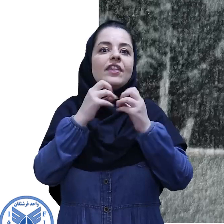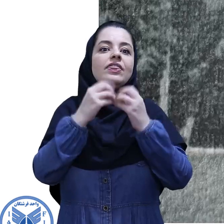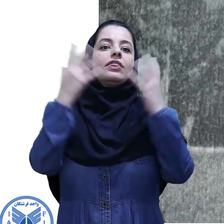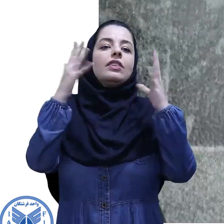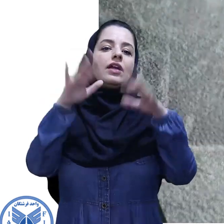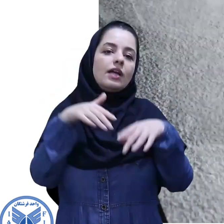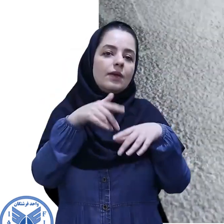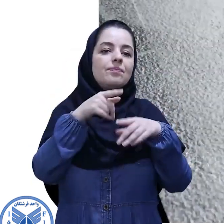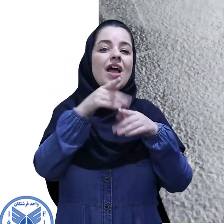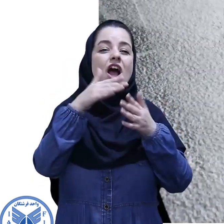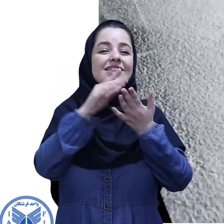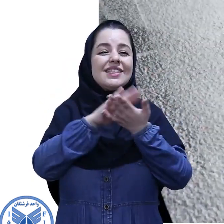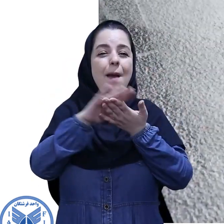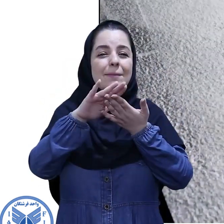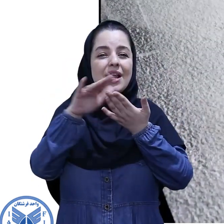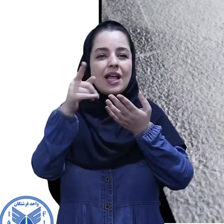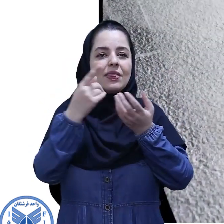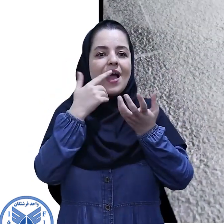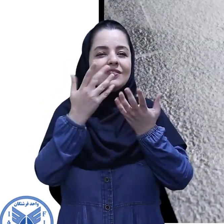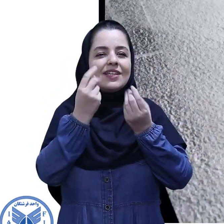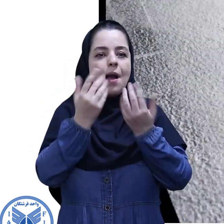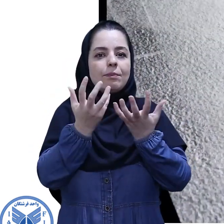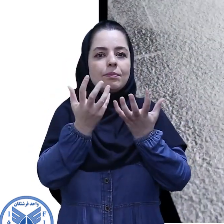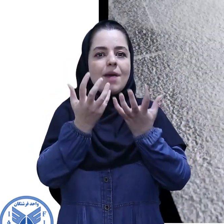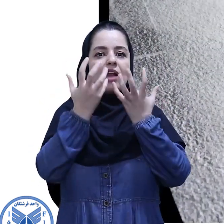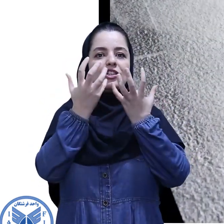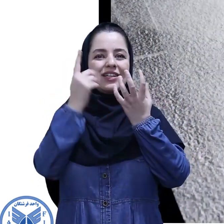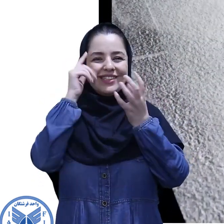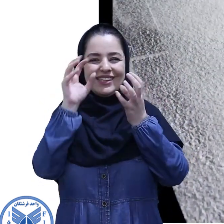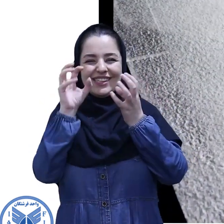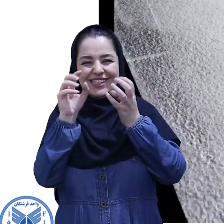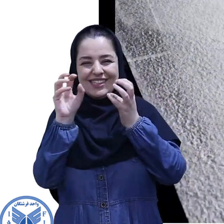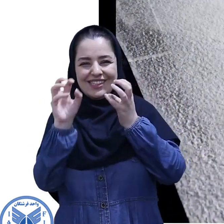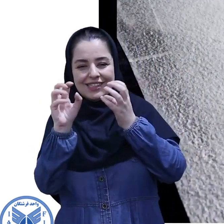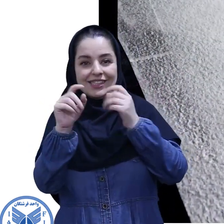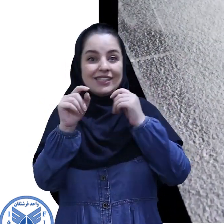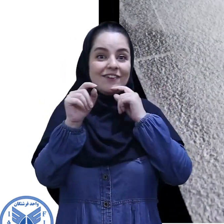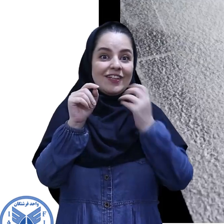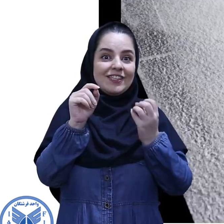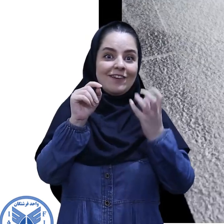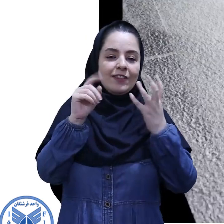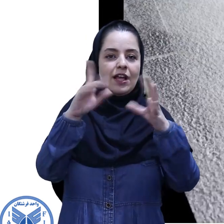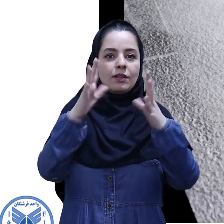actual paper. So the image itself will have slight relief.